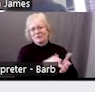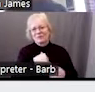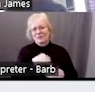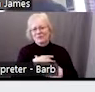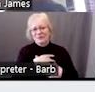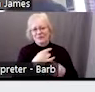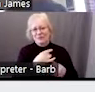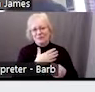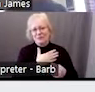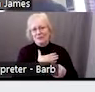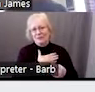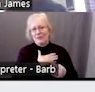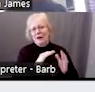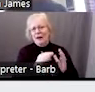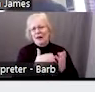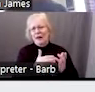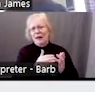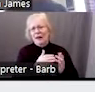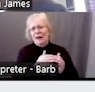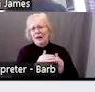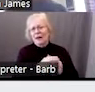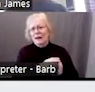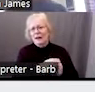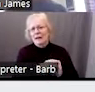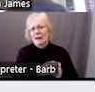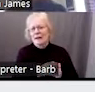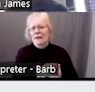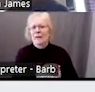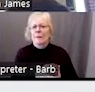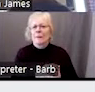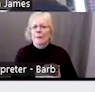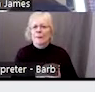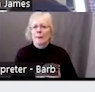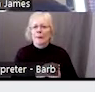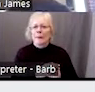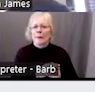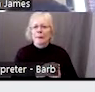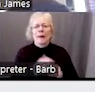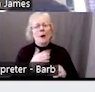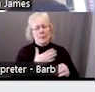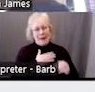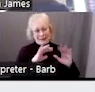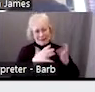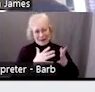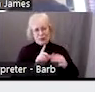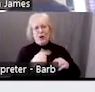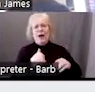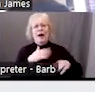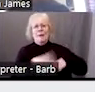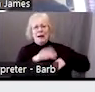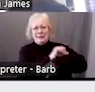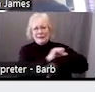Acting expert and movement on stage. I